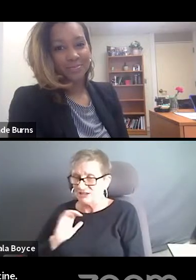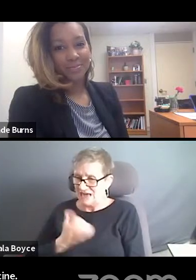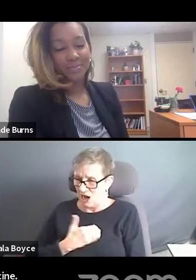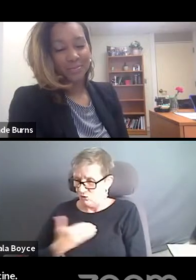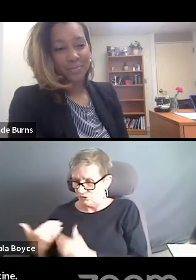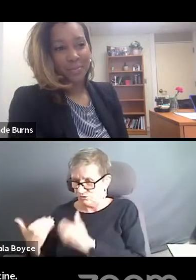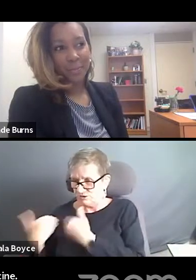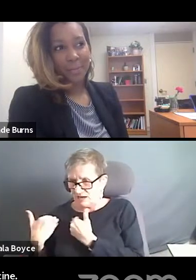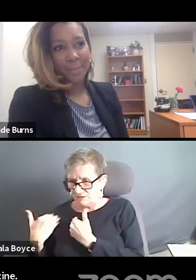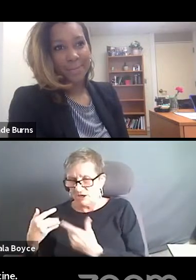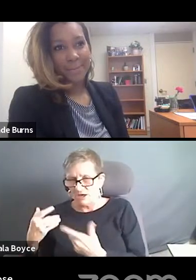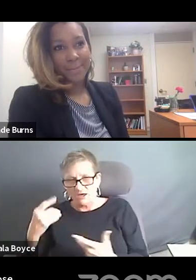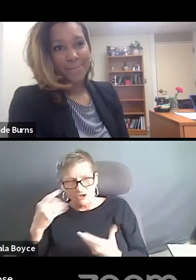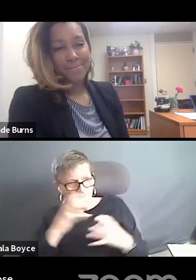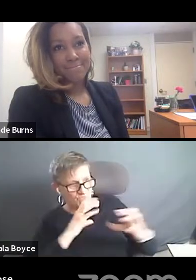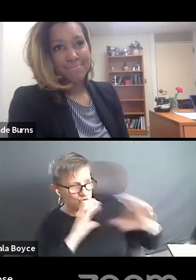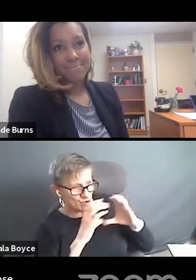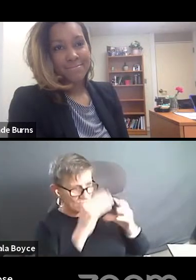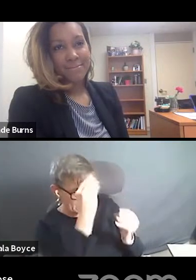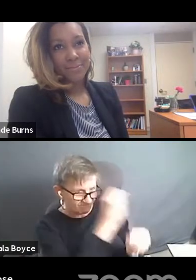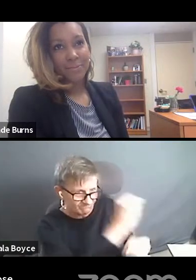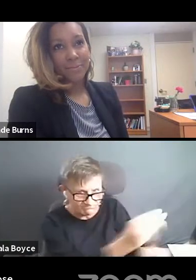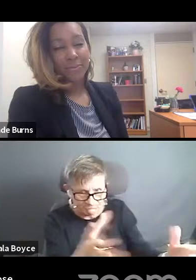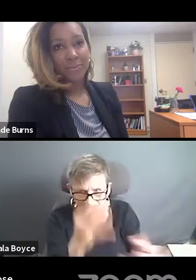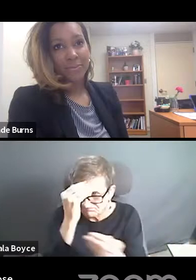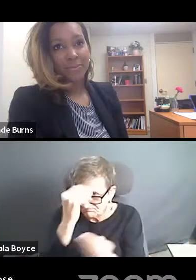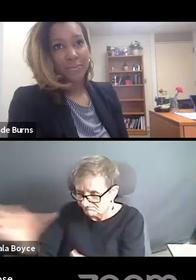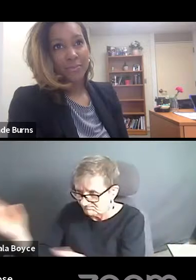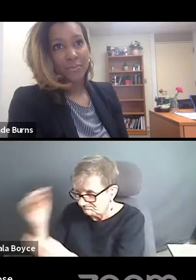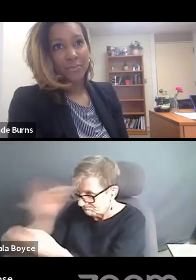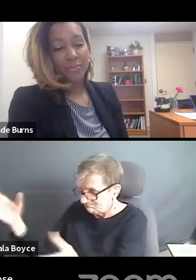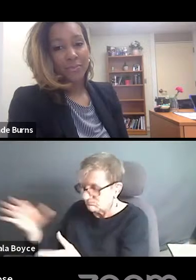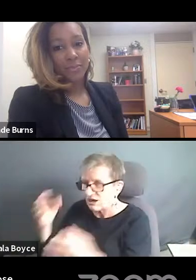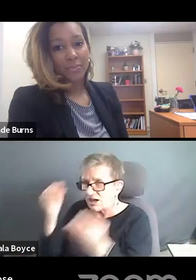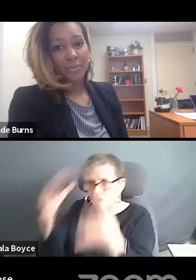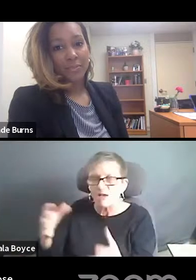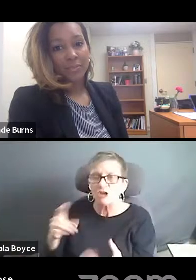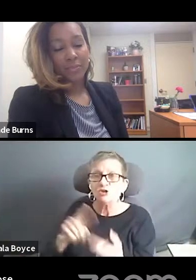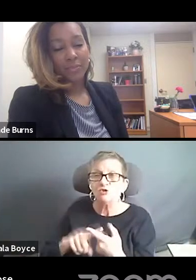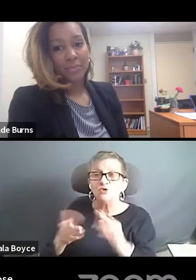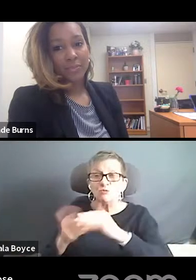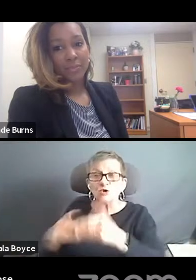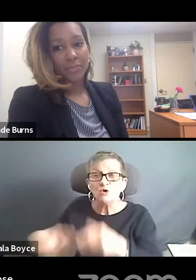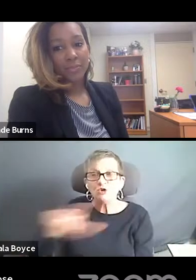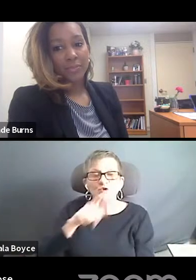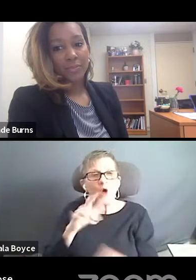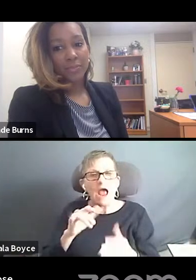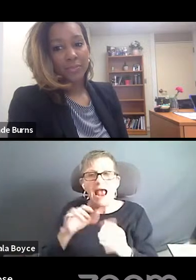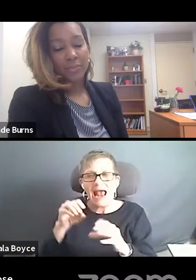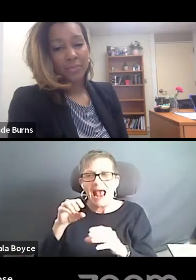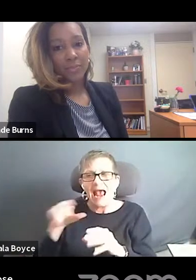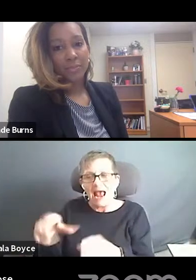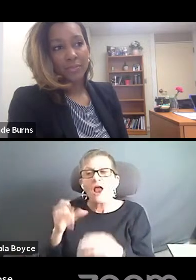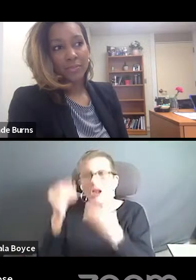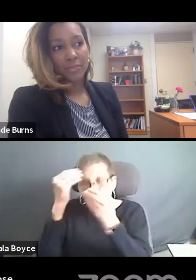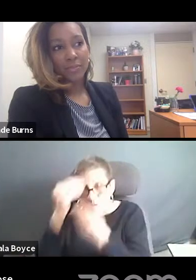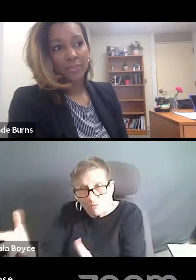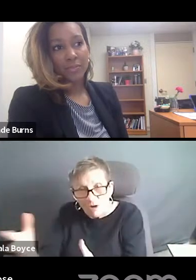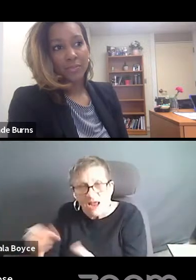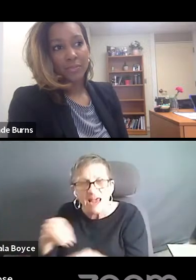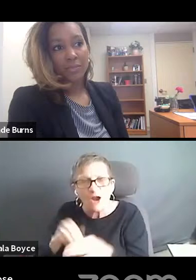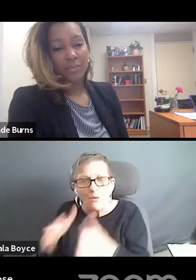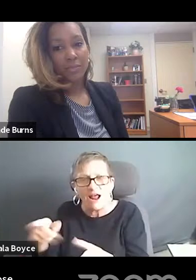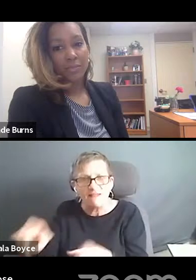responsibility to communicate that information in a way that the communities can receive it. And that is our responsibility. So